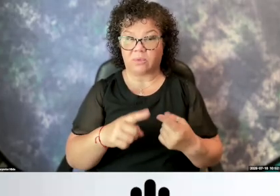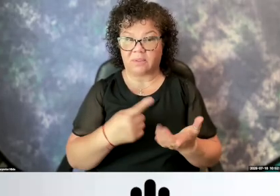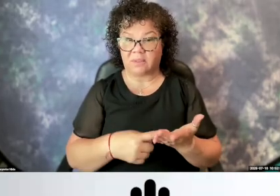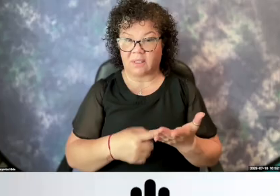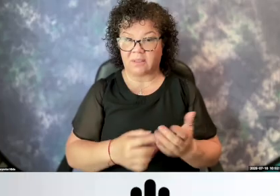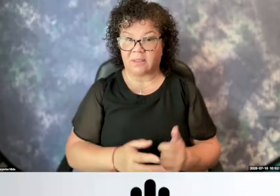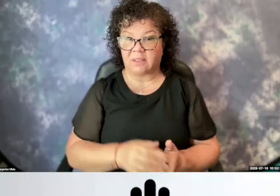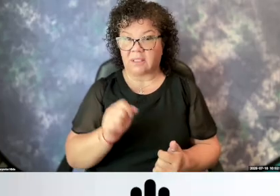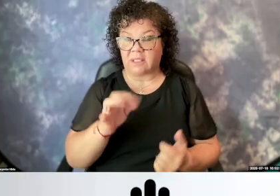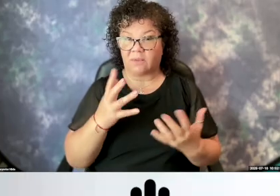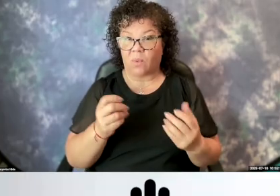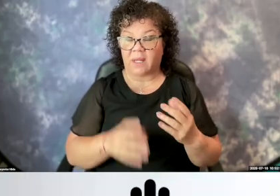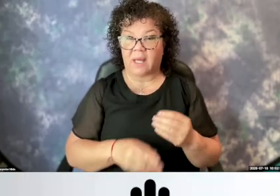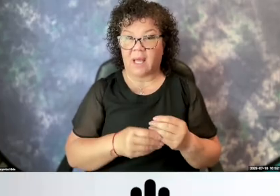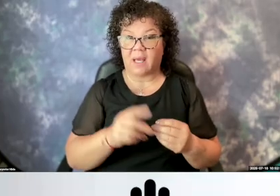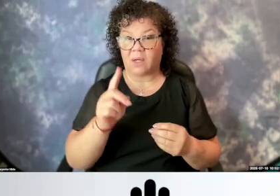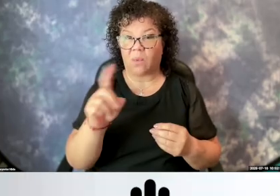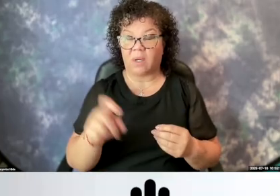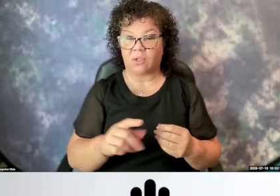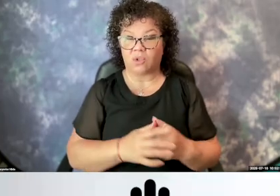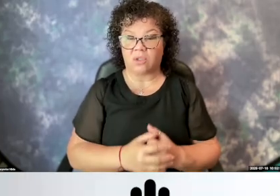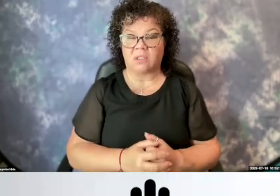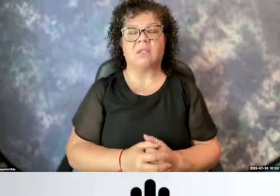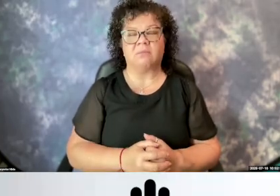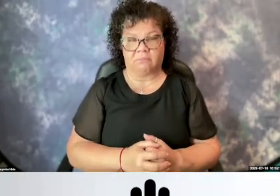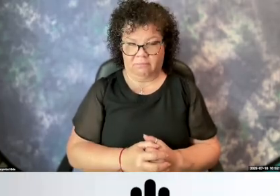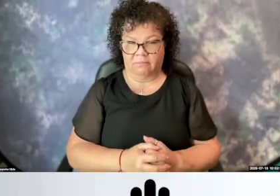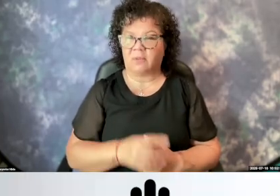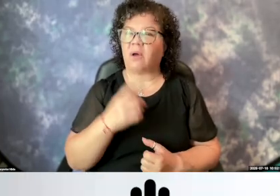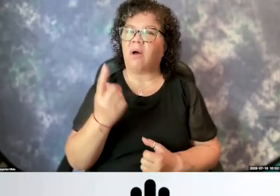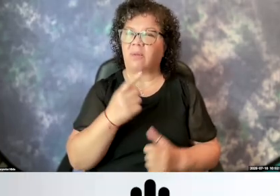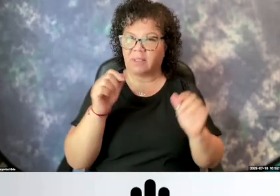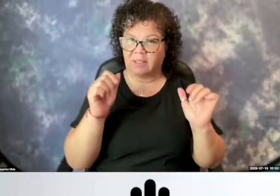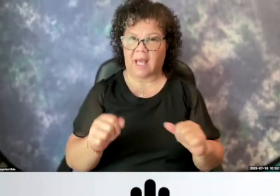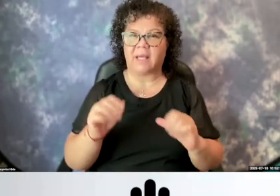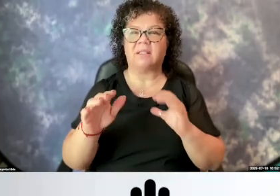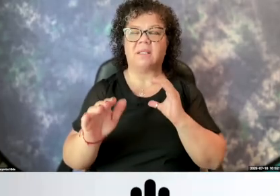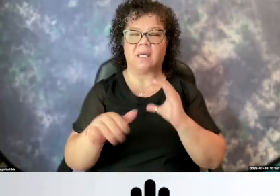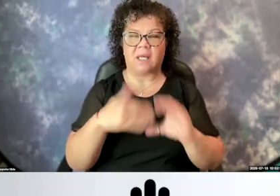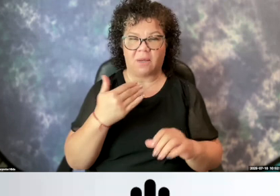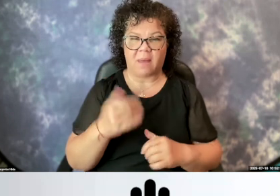a question. And of course, you can always email us at